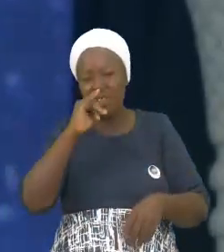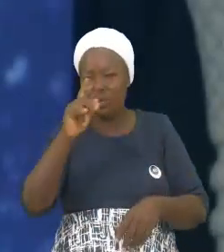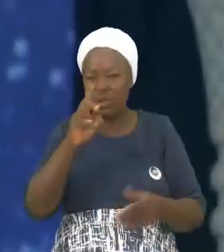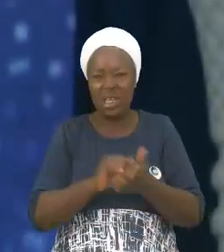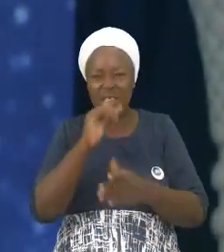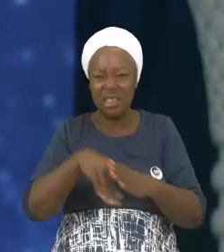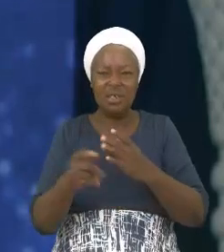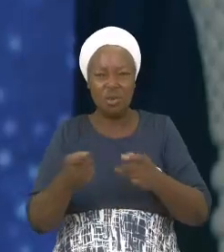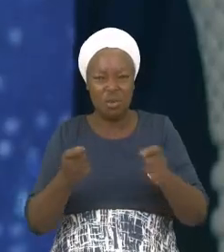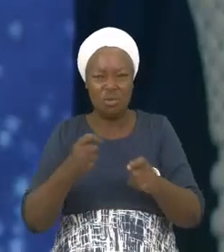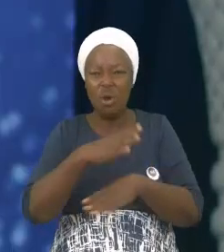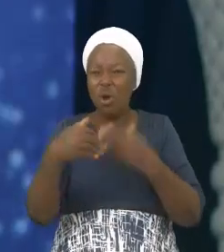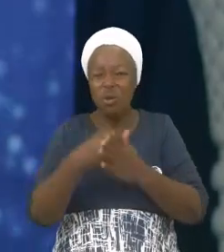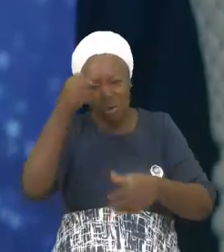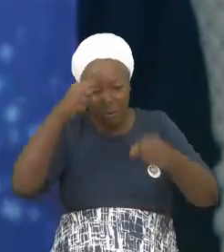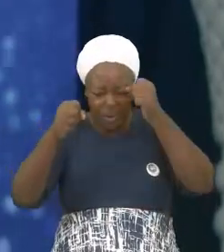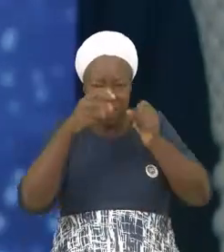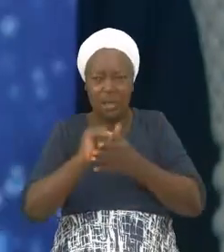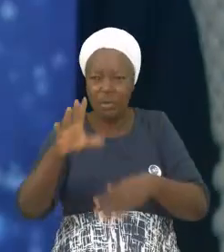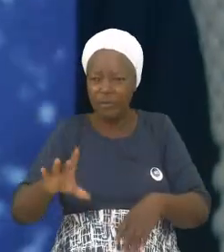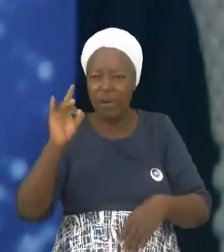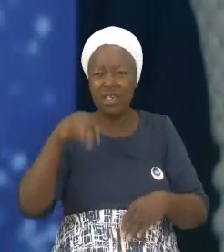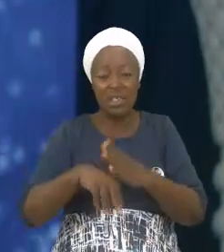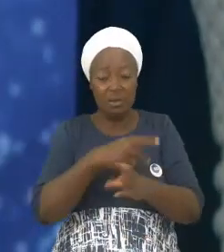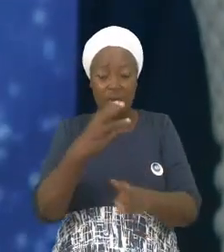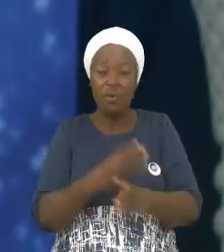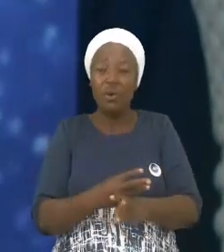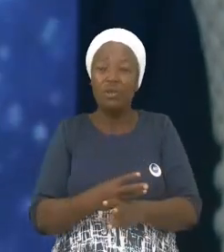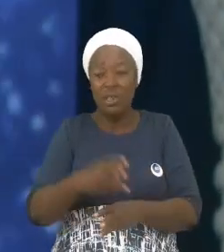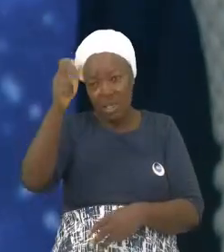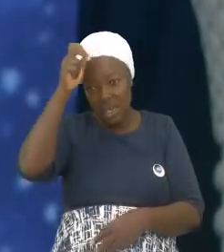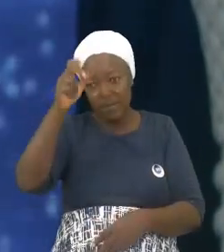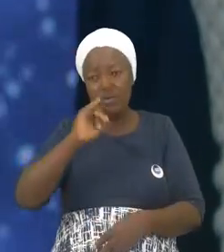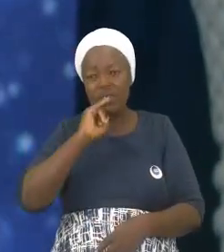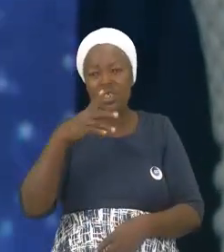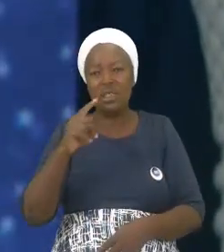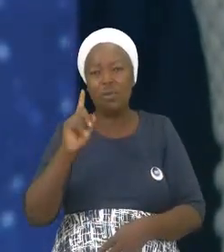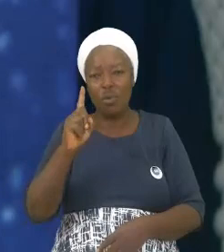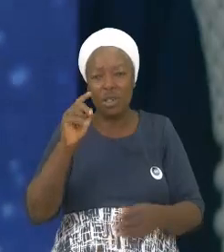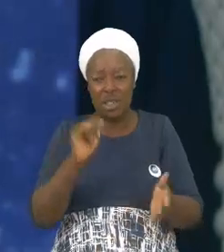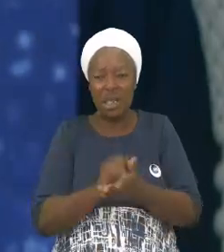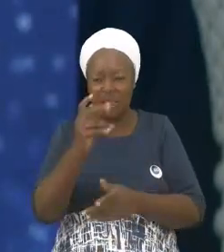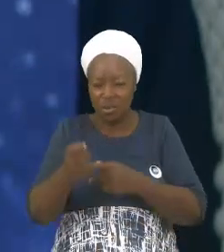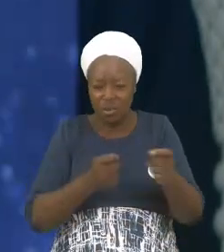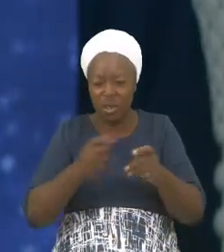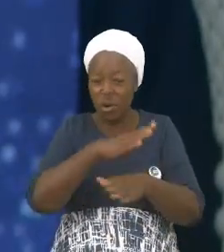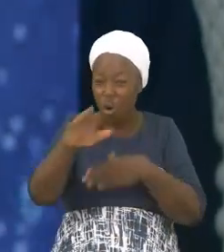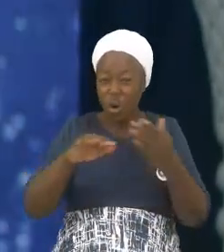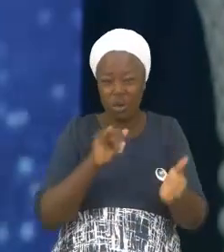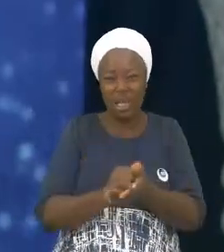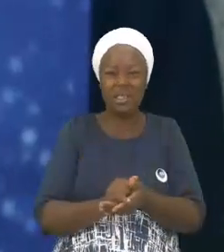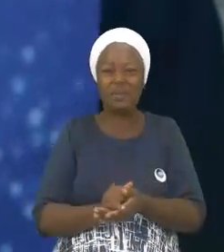and the covetousness we find in the world, he is the prince of the world that causes all